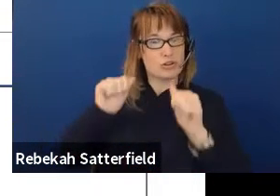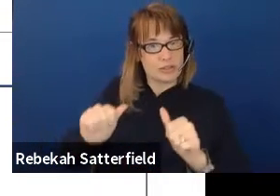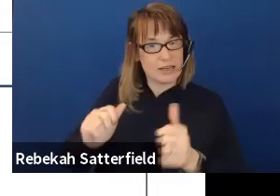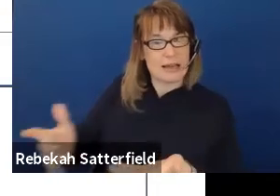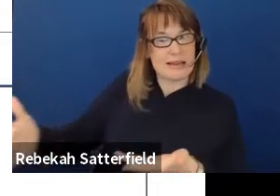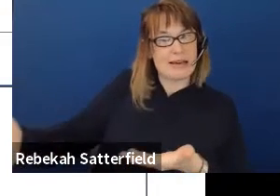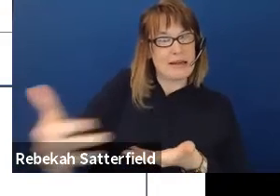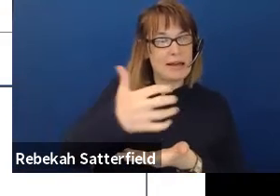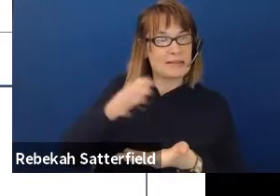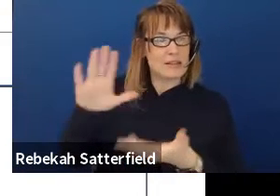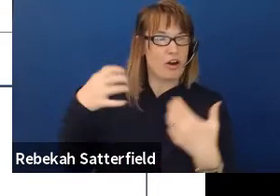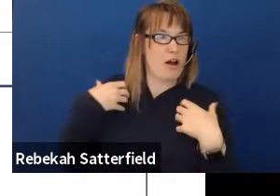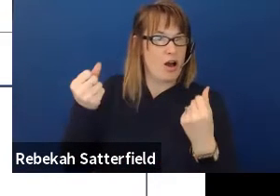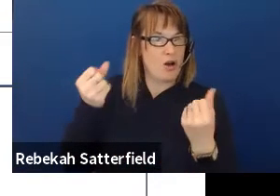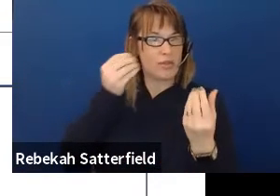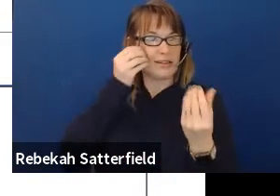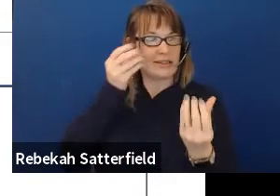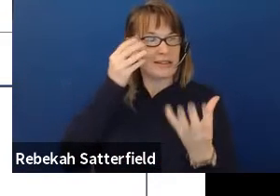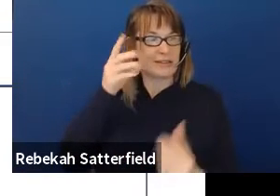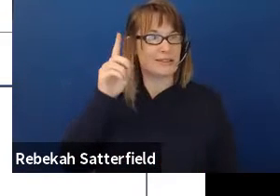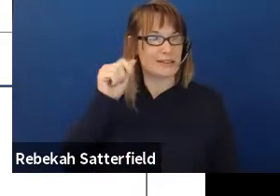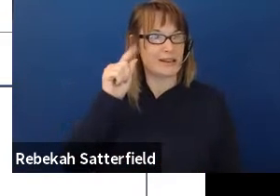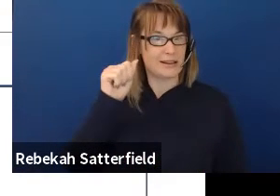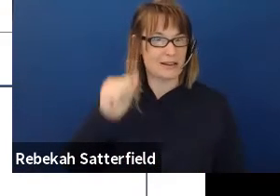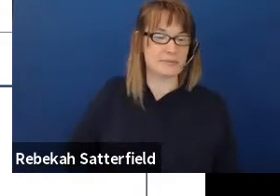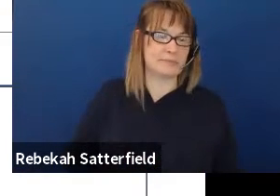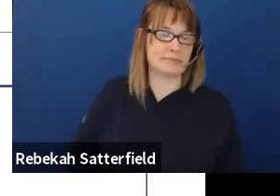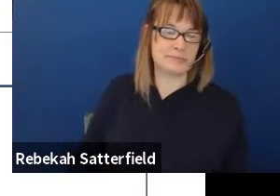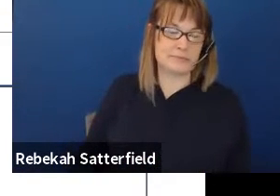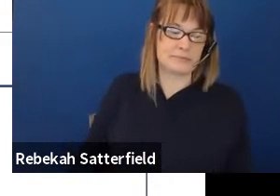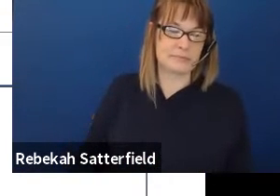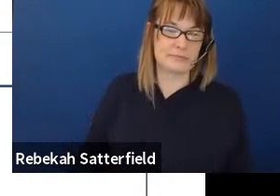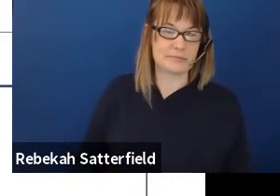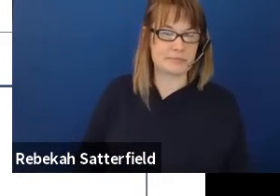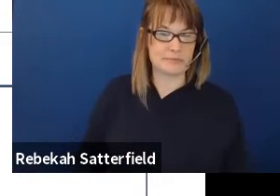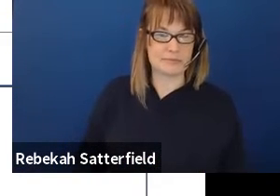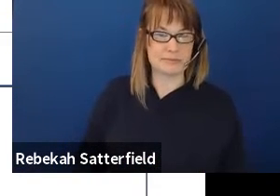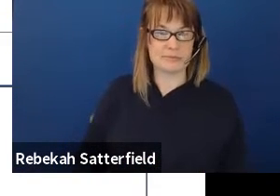for a patient who has been released to one's home or nursing facility.